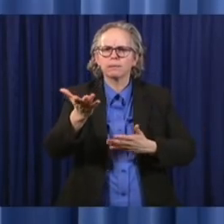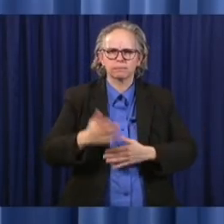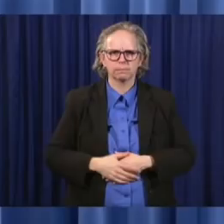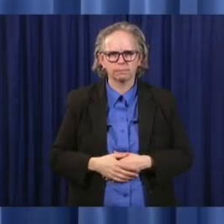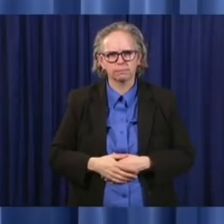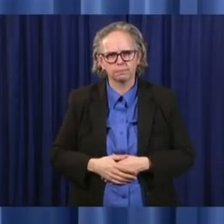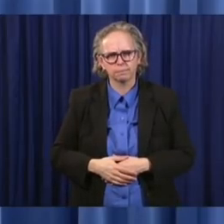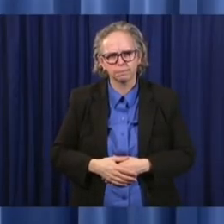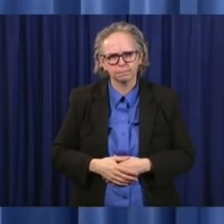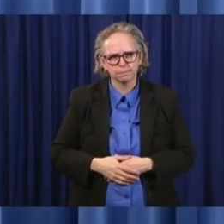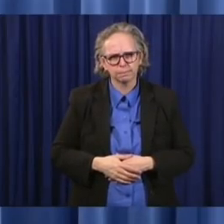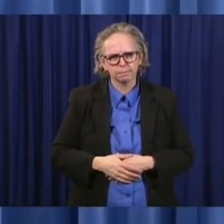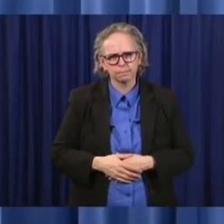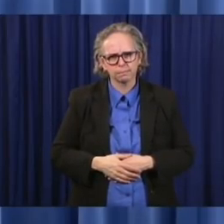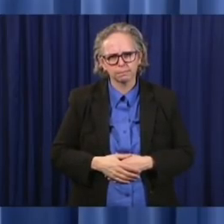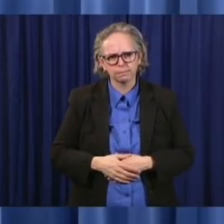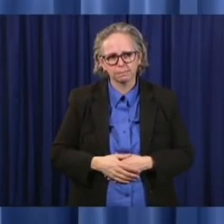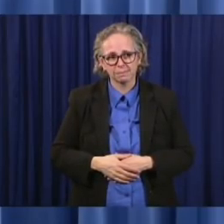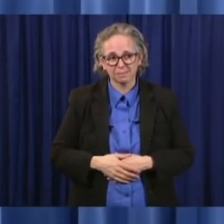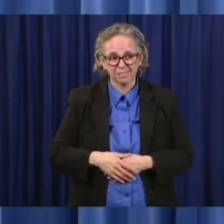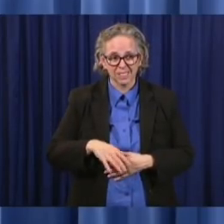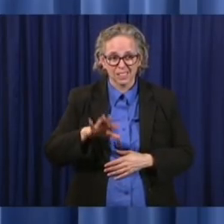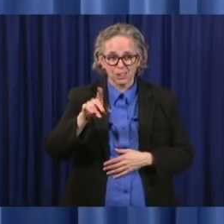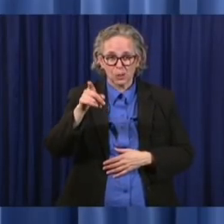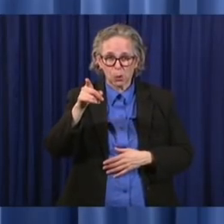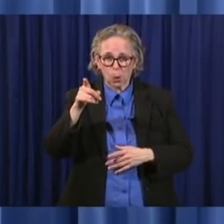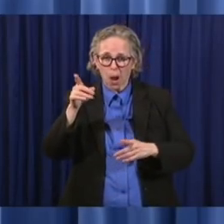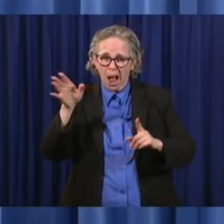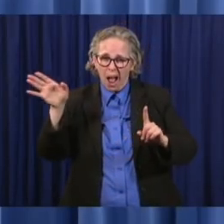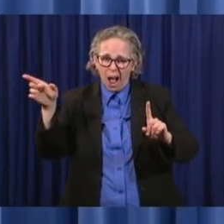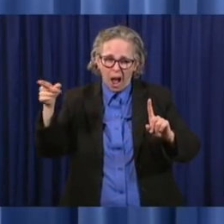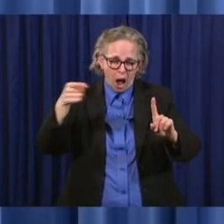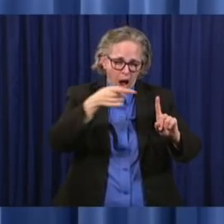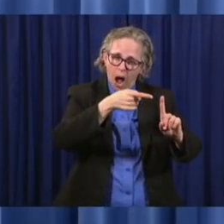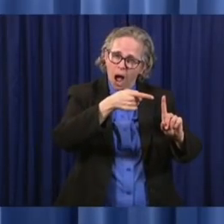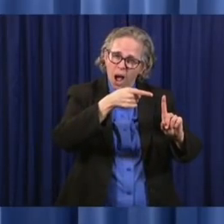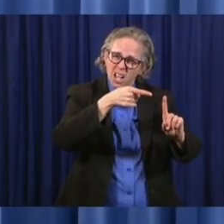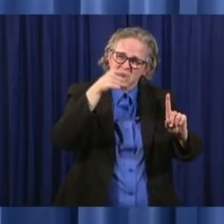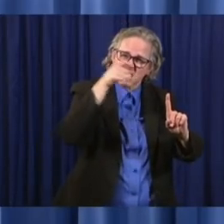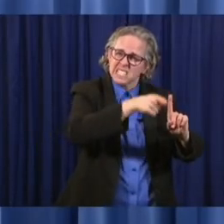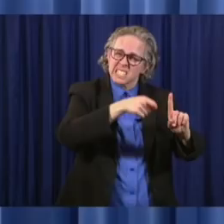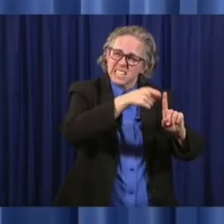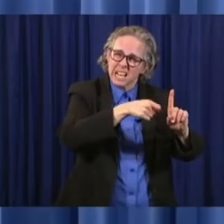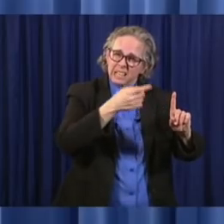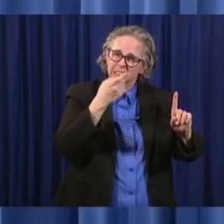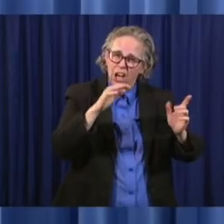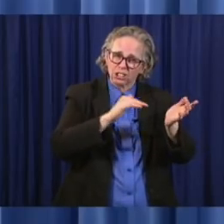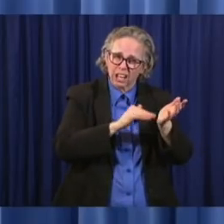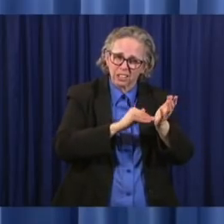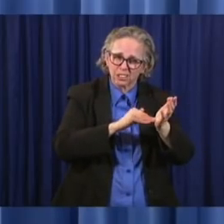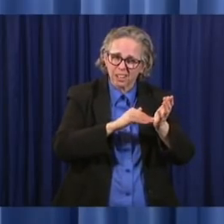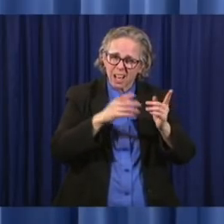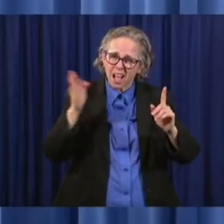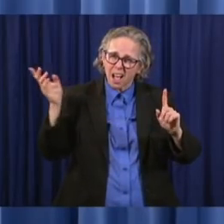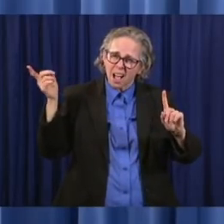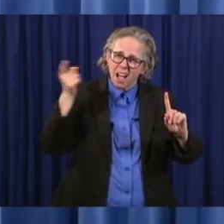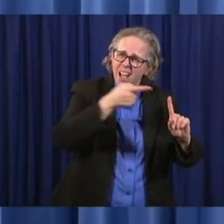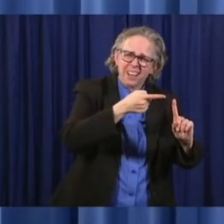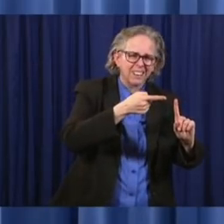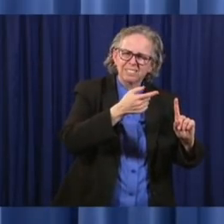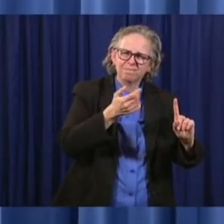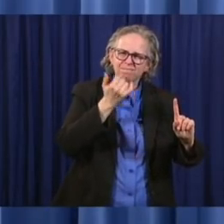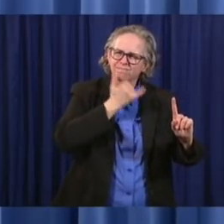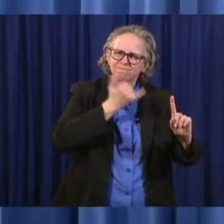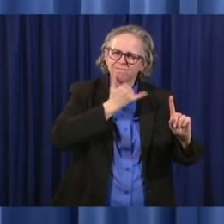To try to use someone else, a member of the cabinet, Dr. Acton, and go after her, I just think is